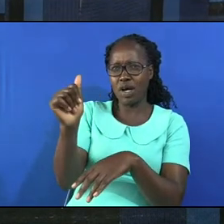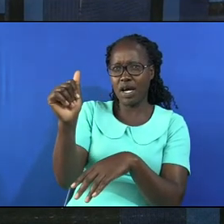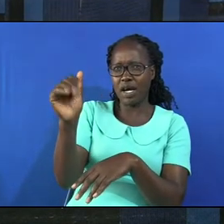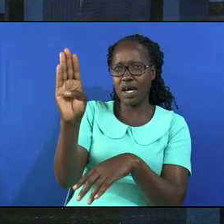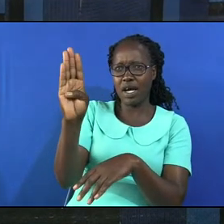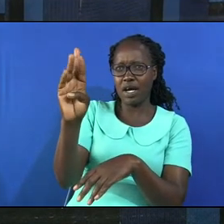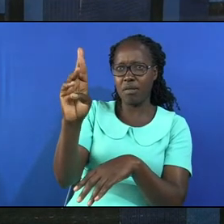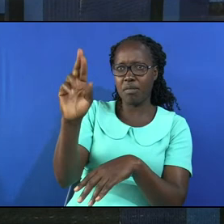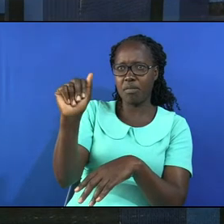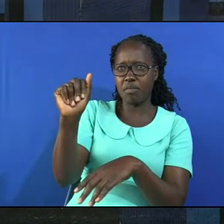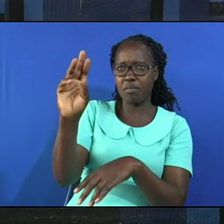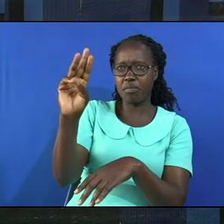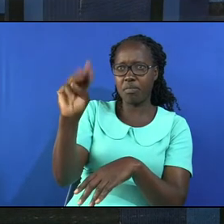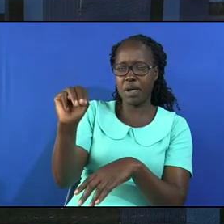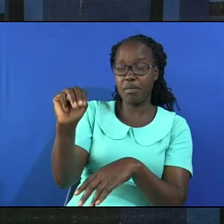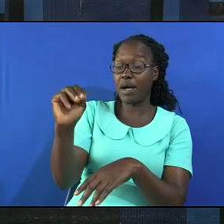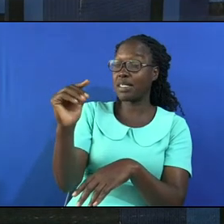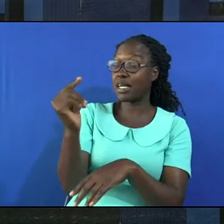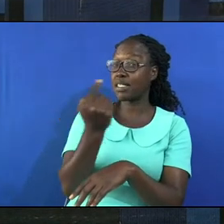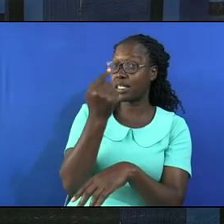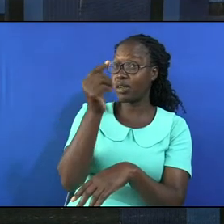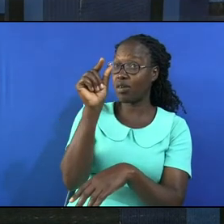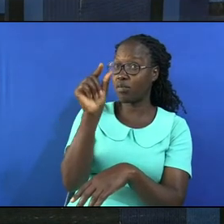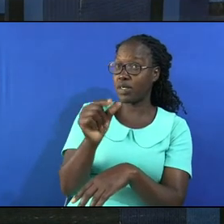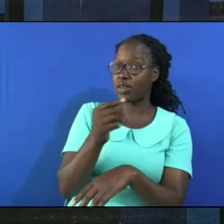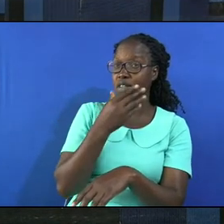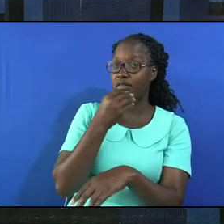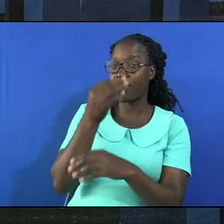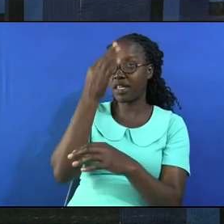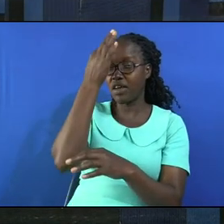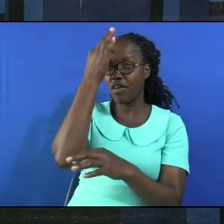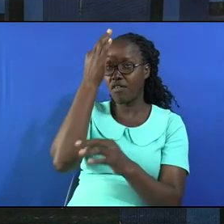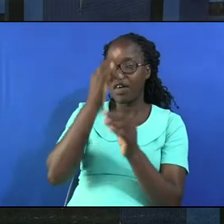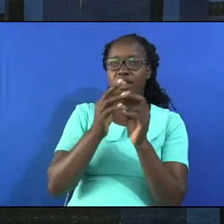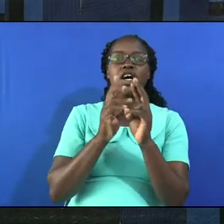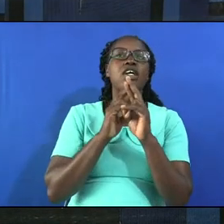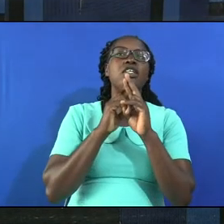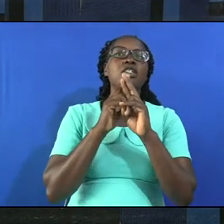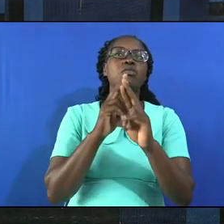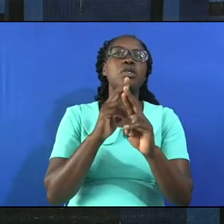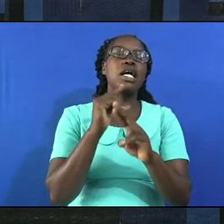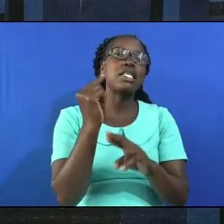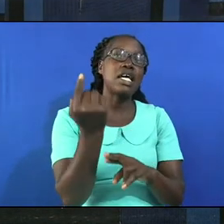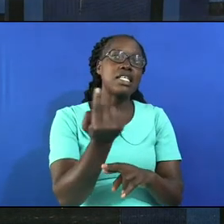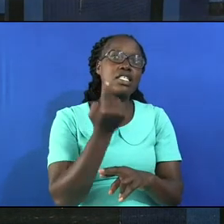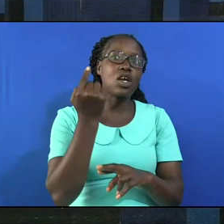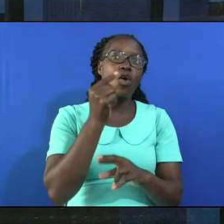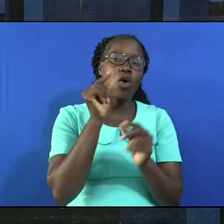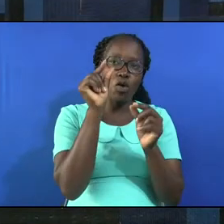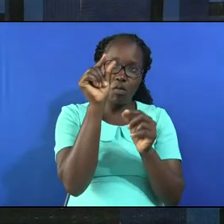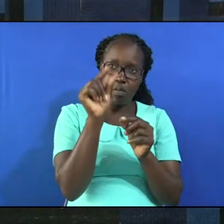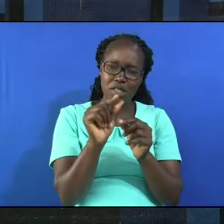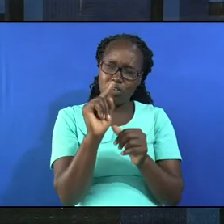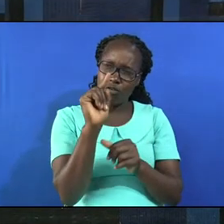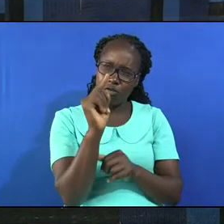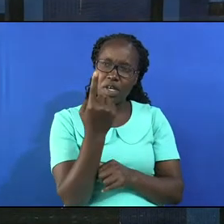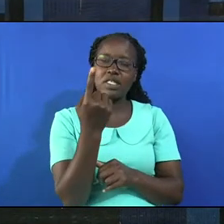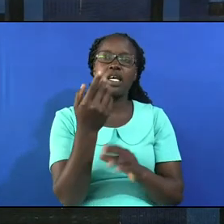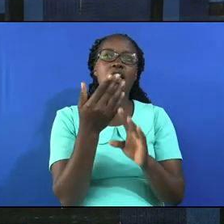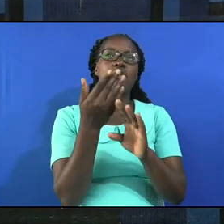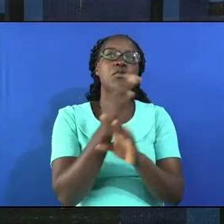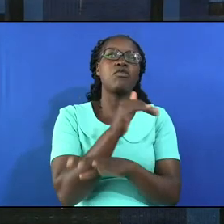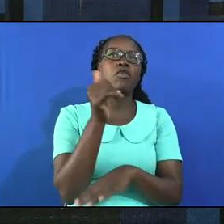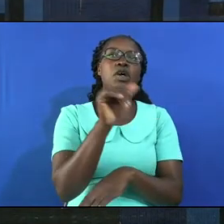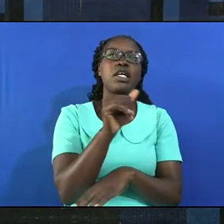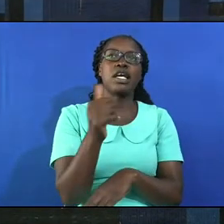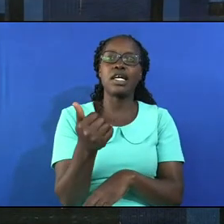as a single person. The father of faith responded as a single person first before